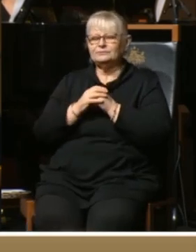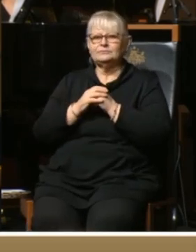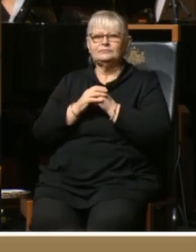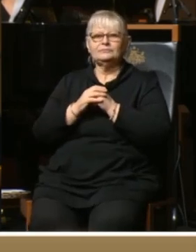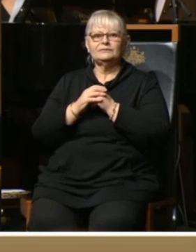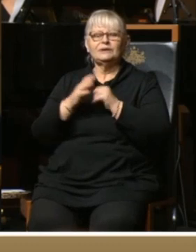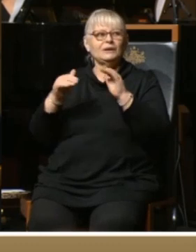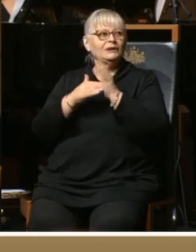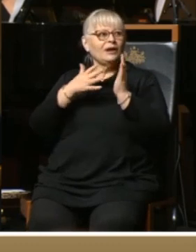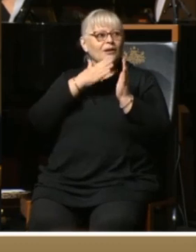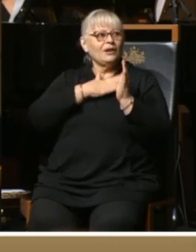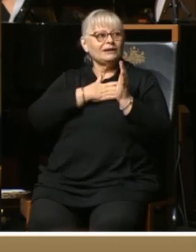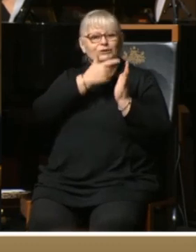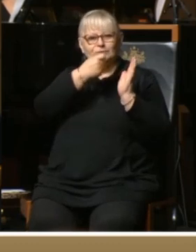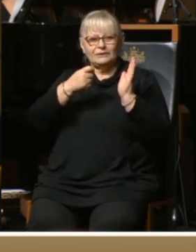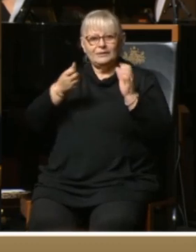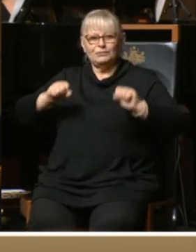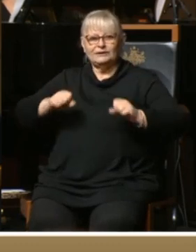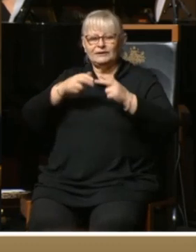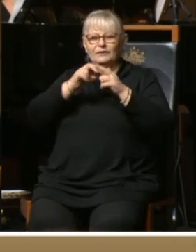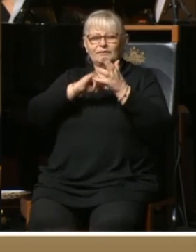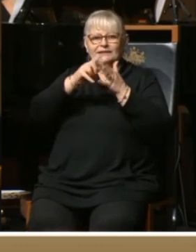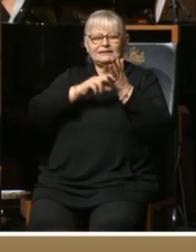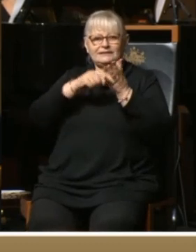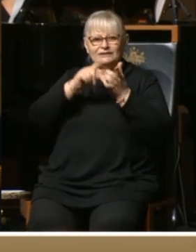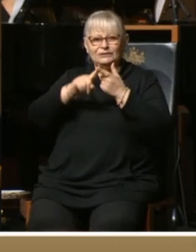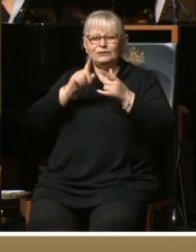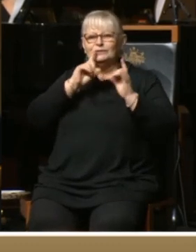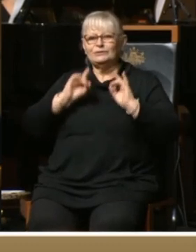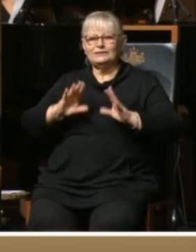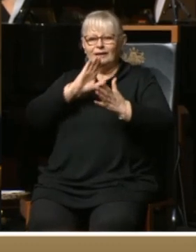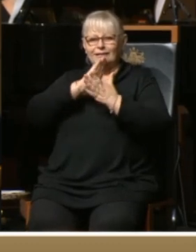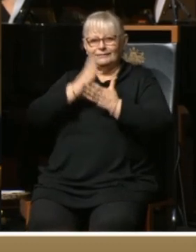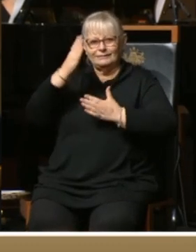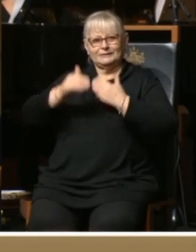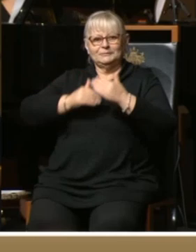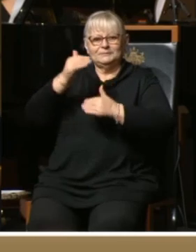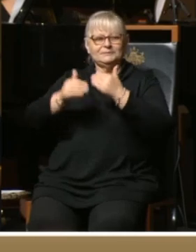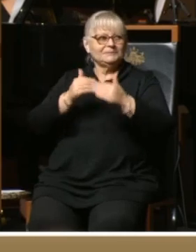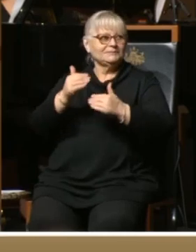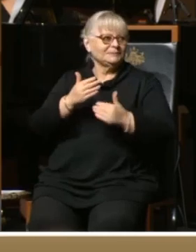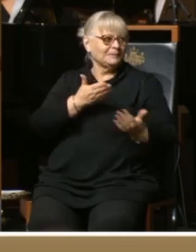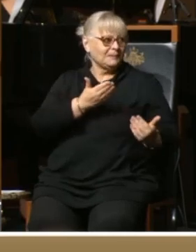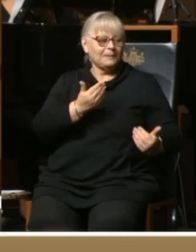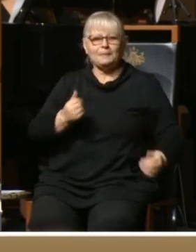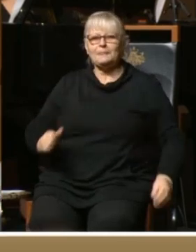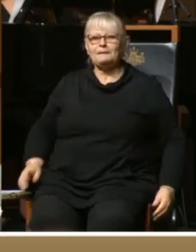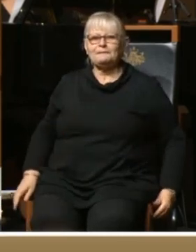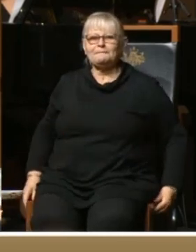I would now like to invite the President of the Senate to commence the official proceedings. President.